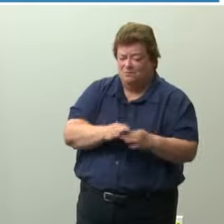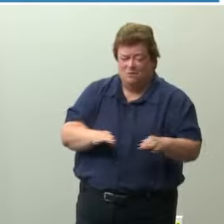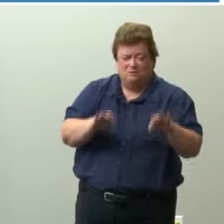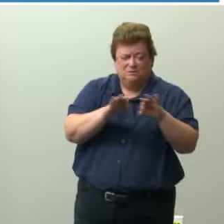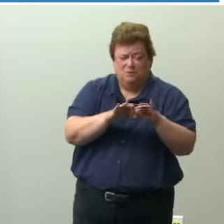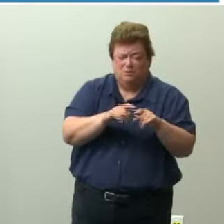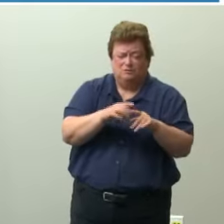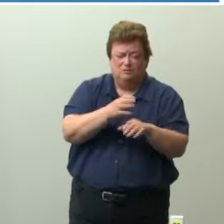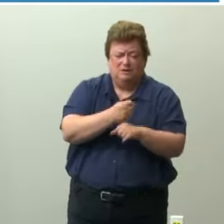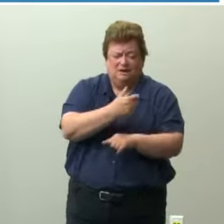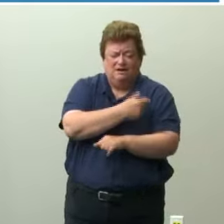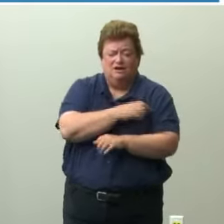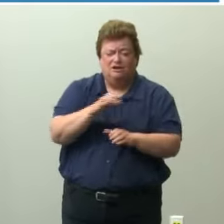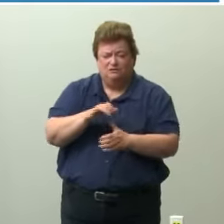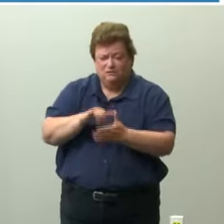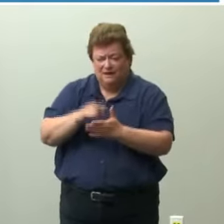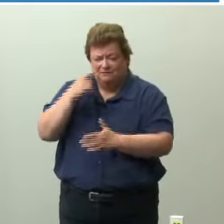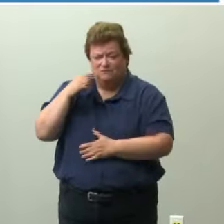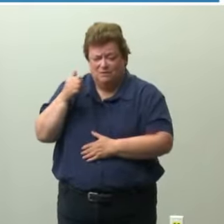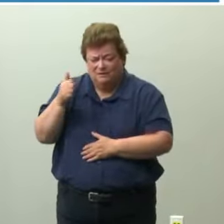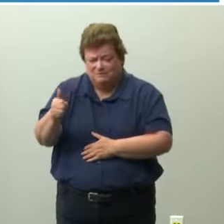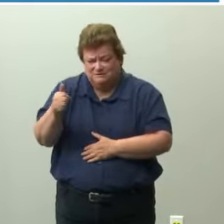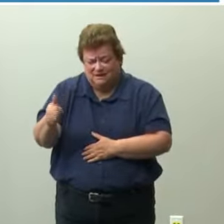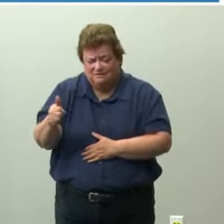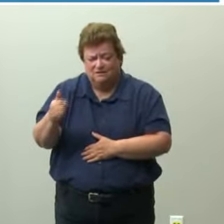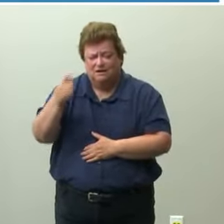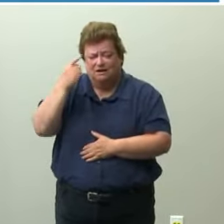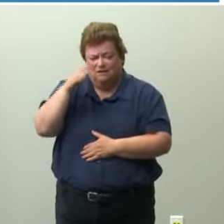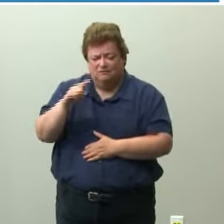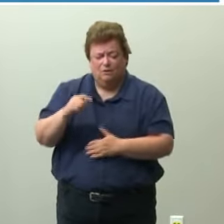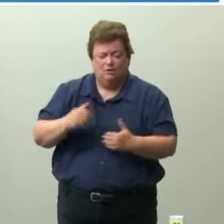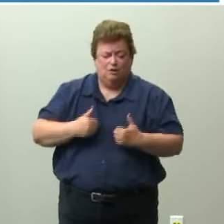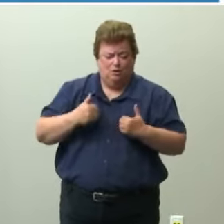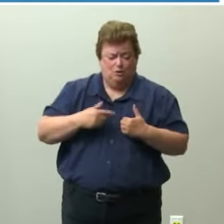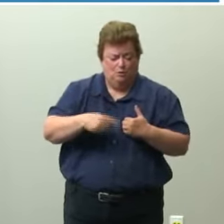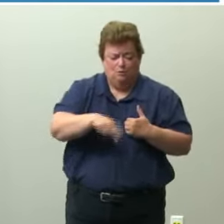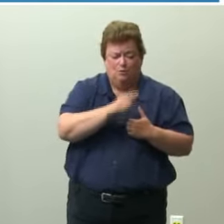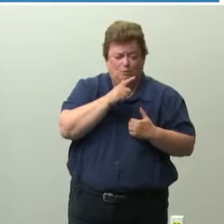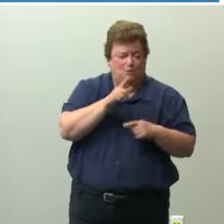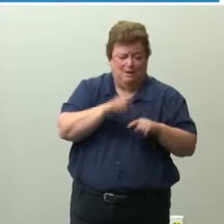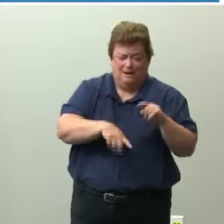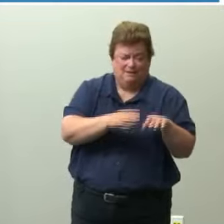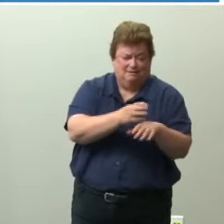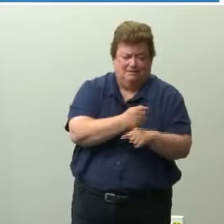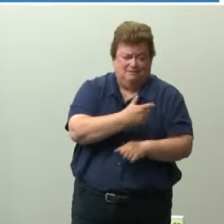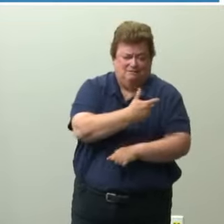We need them to do it for themselves and for our youth that can't be.